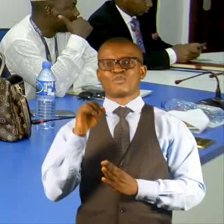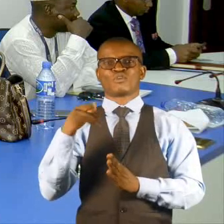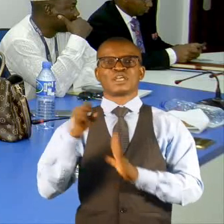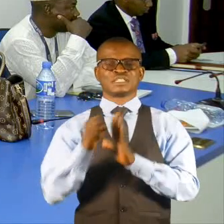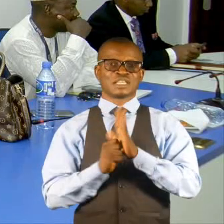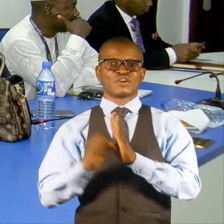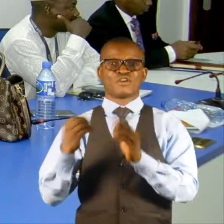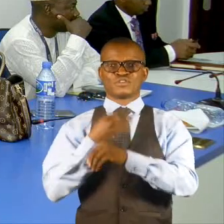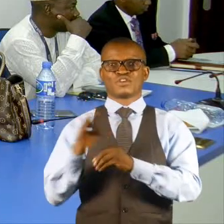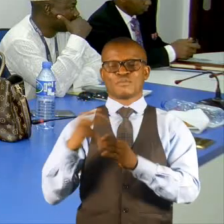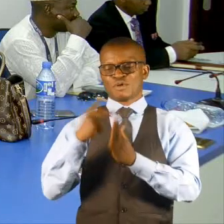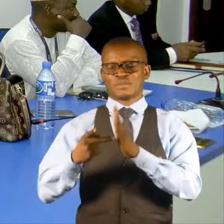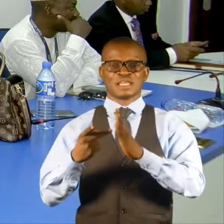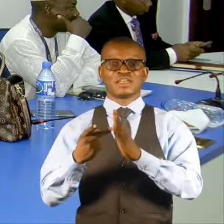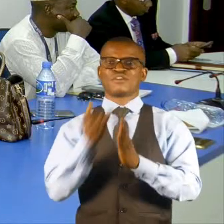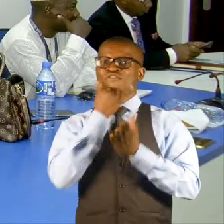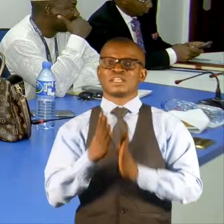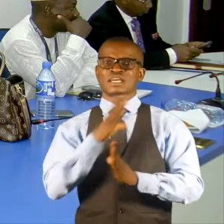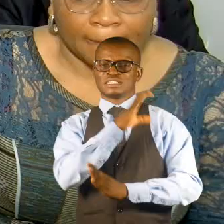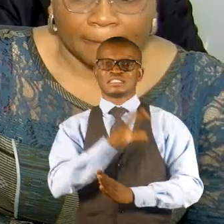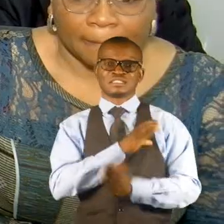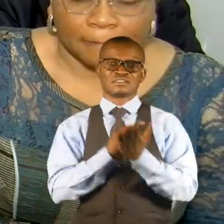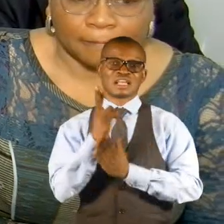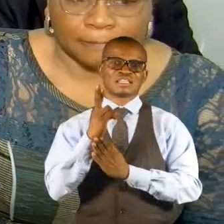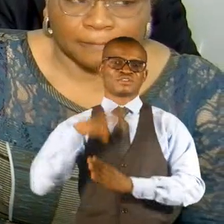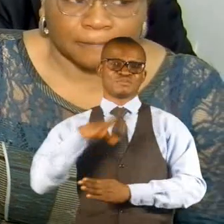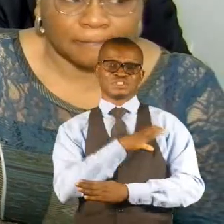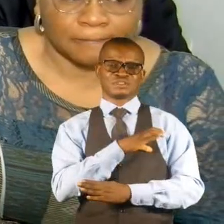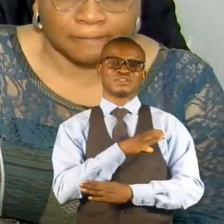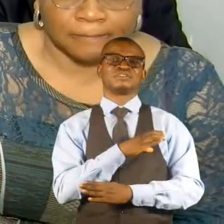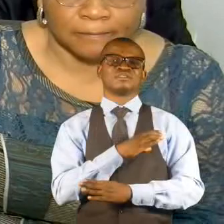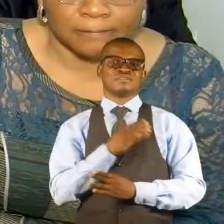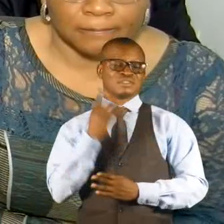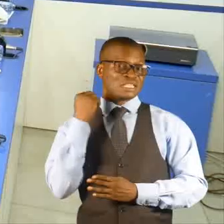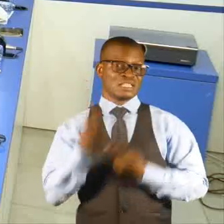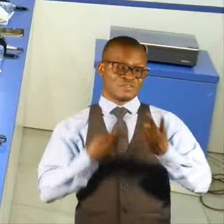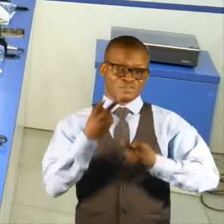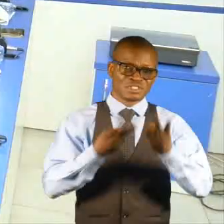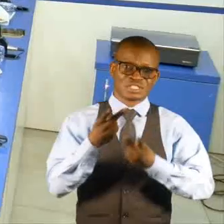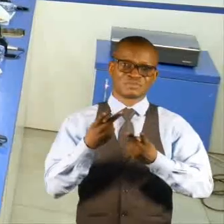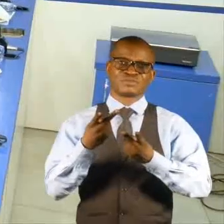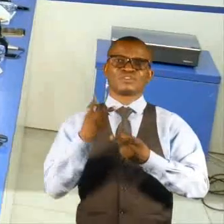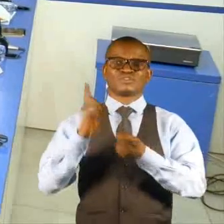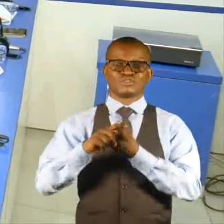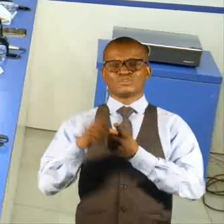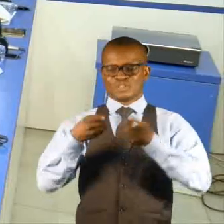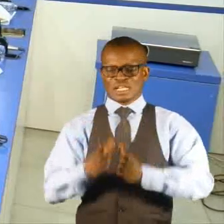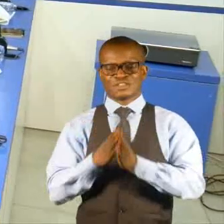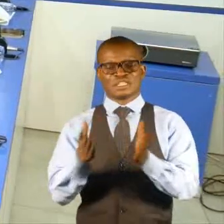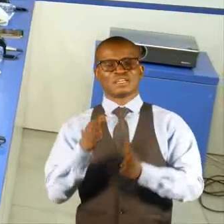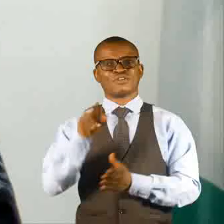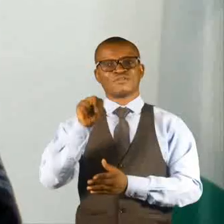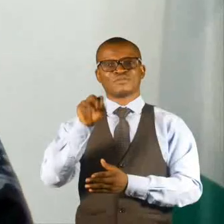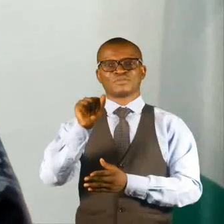Officials of the Kogi State Office of the Public Defender and Citizens' Rights Commission, PDCRC, recently paid a courtesy